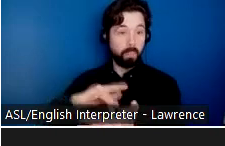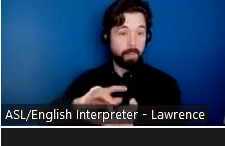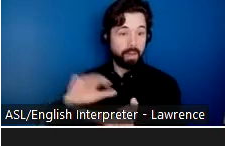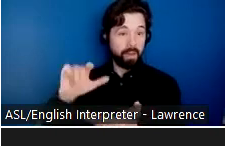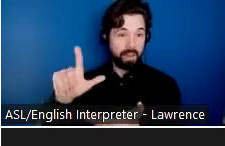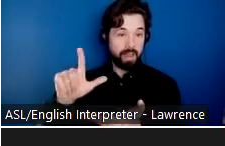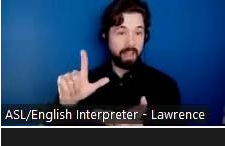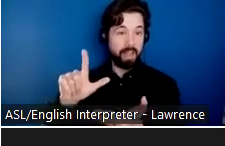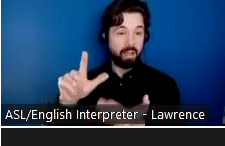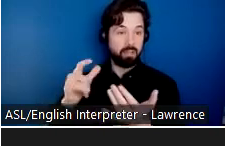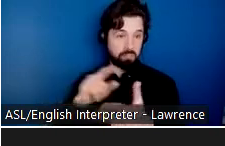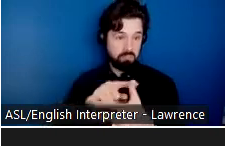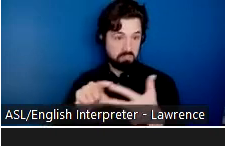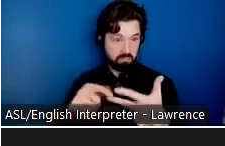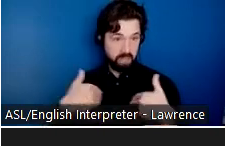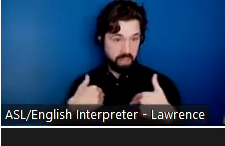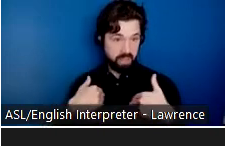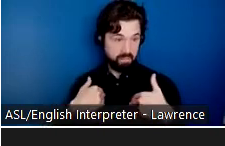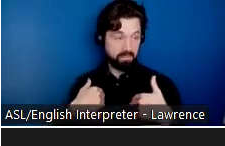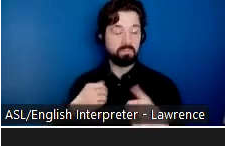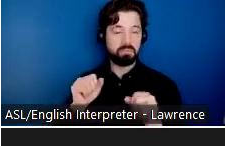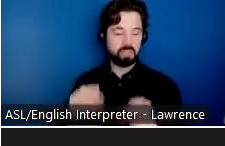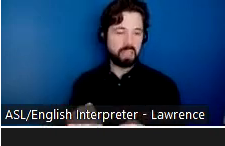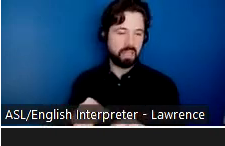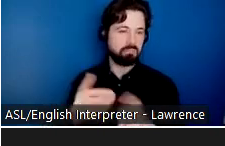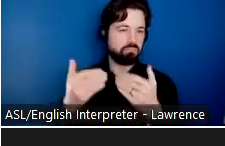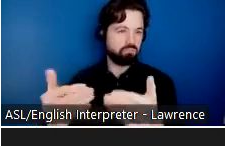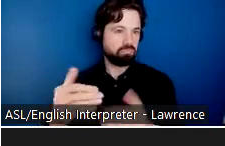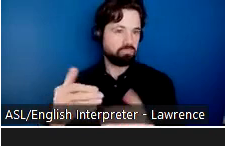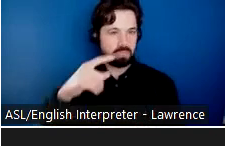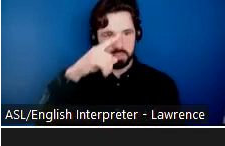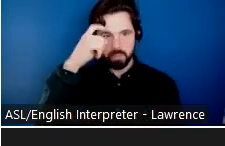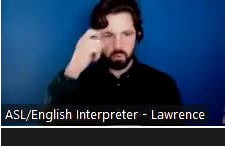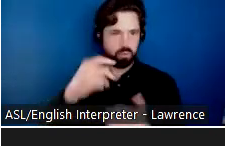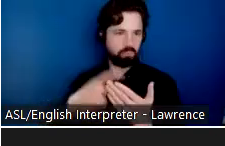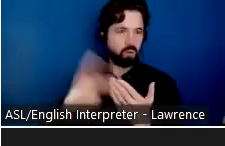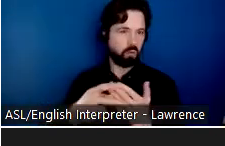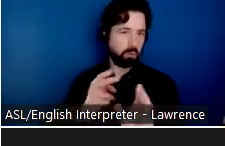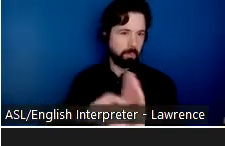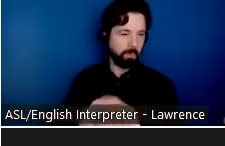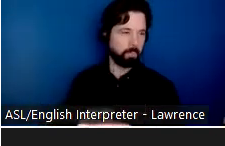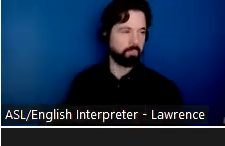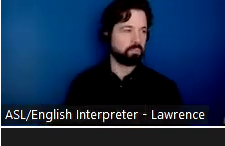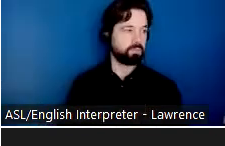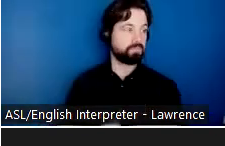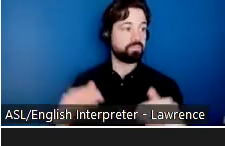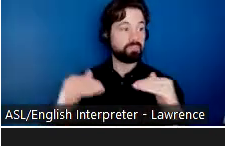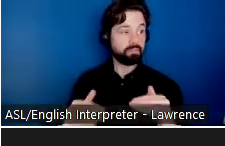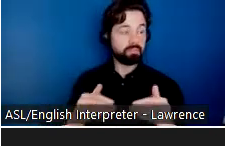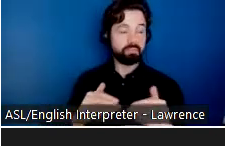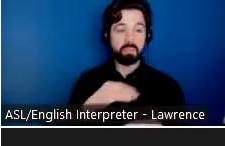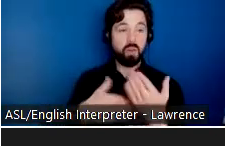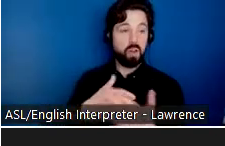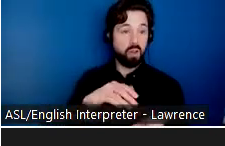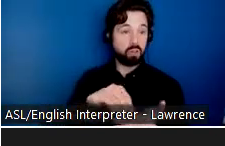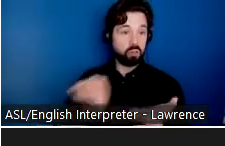EBT this summer. Now, the second form of eligibility, all children between the ages of 0 through